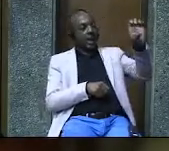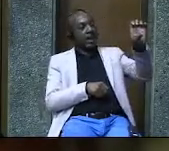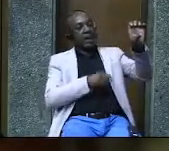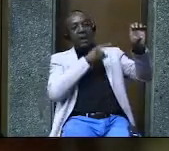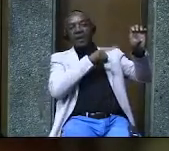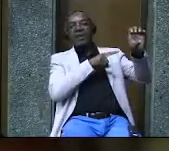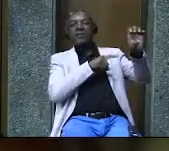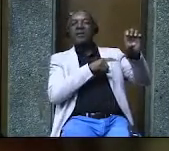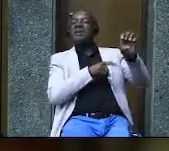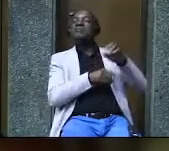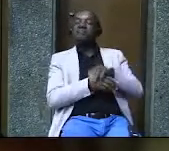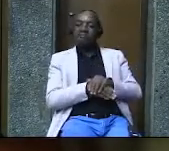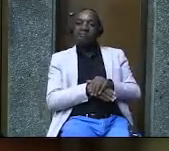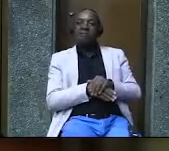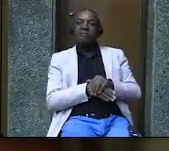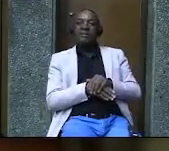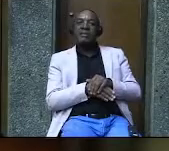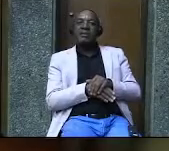in